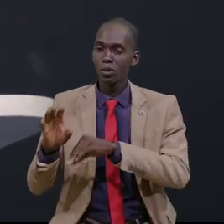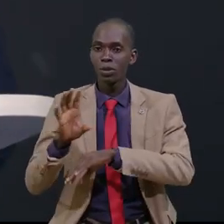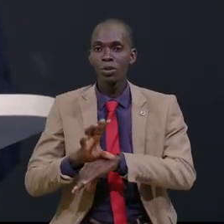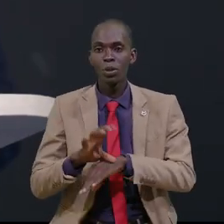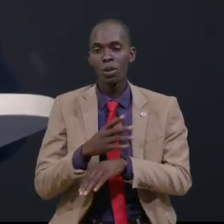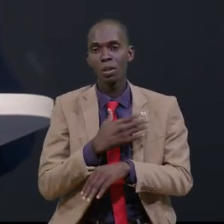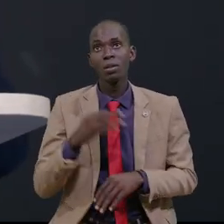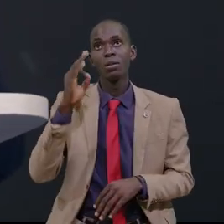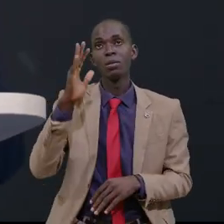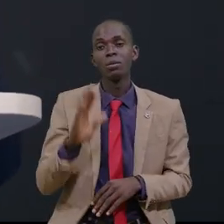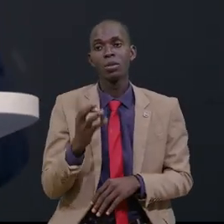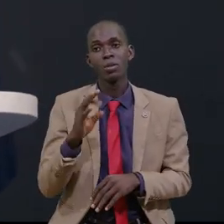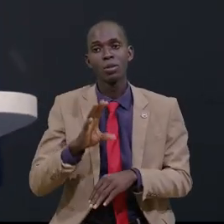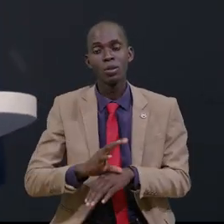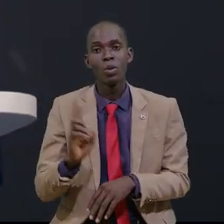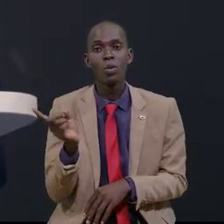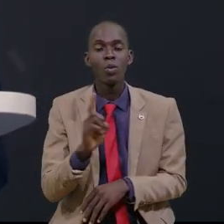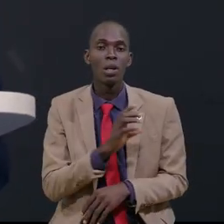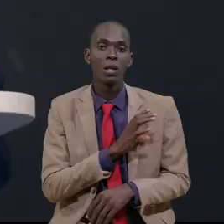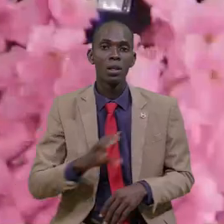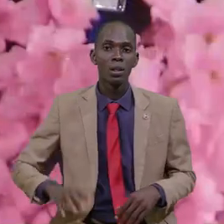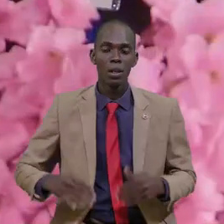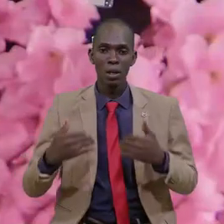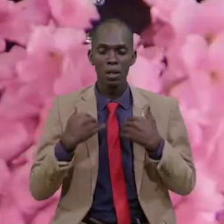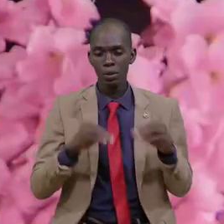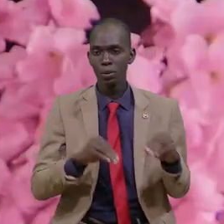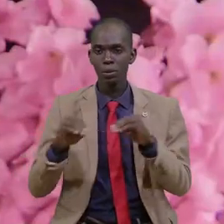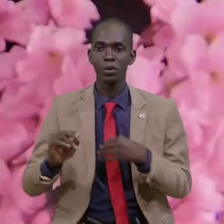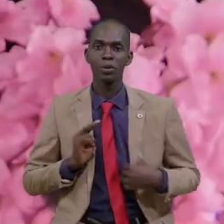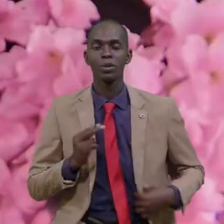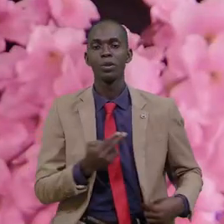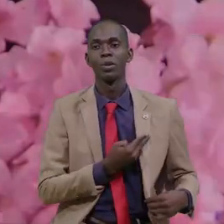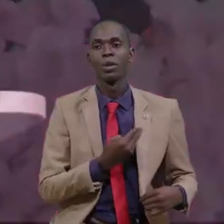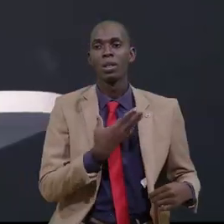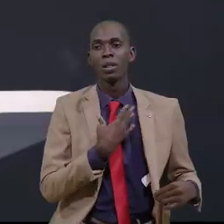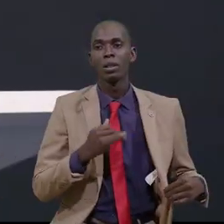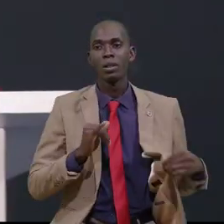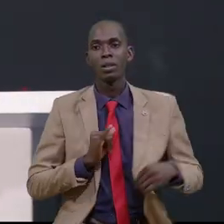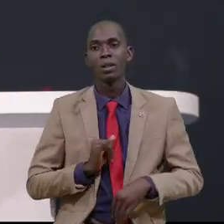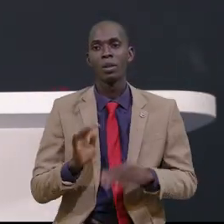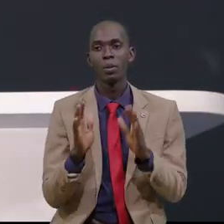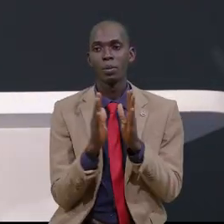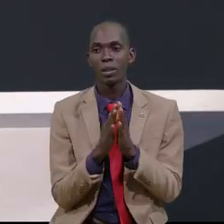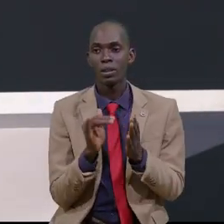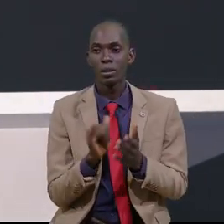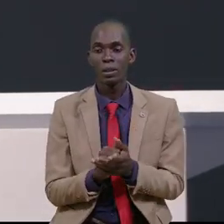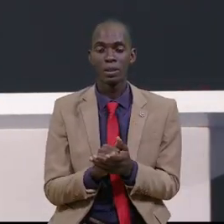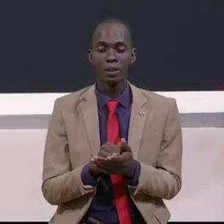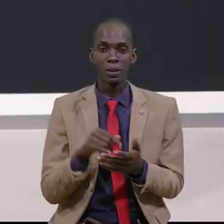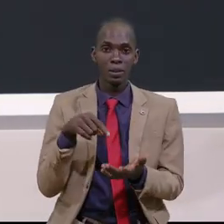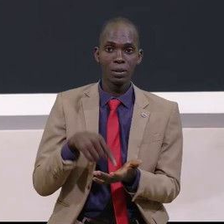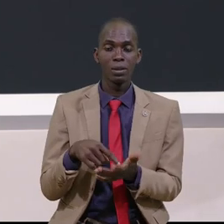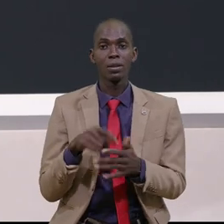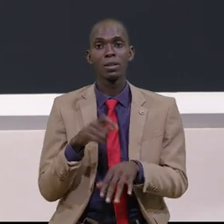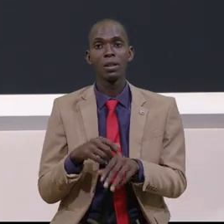the church where Christ has placed us. And I pray that these sessions together will